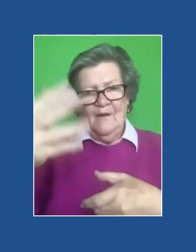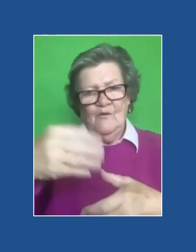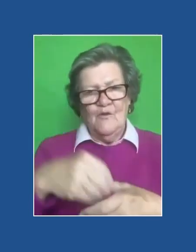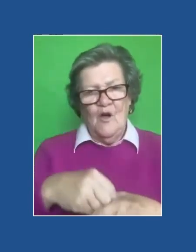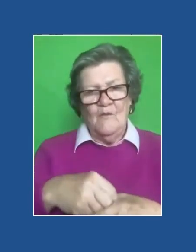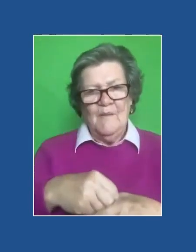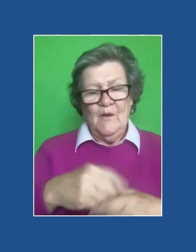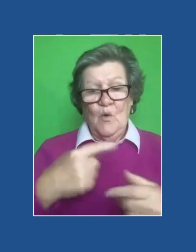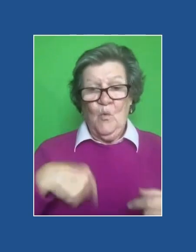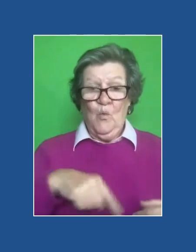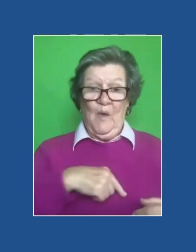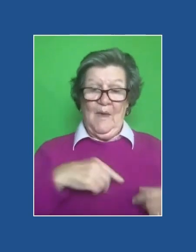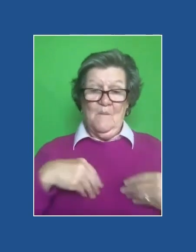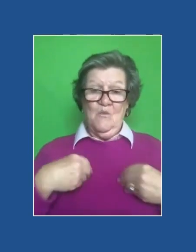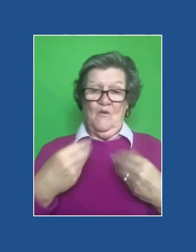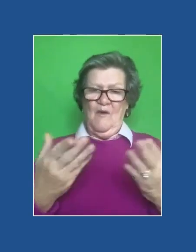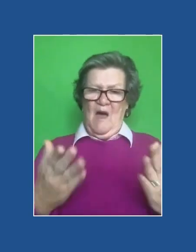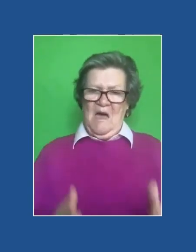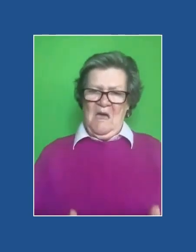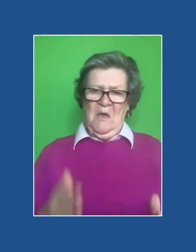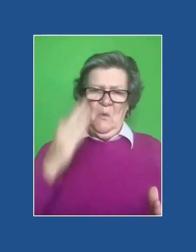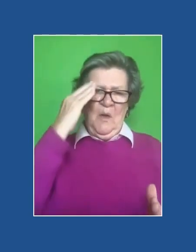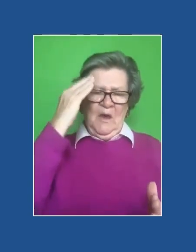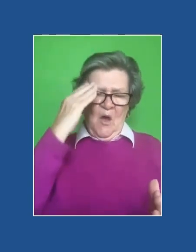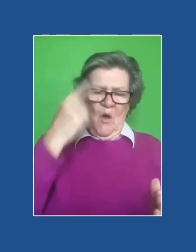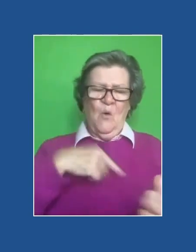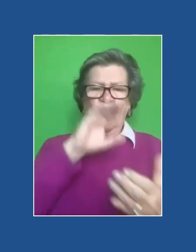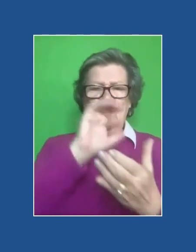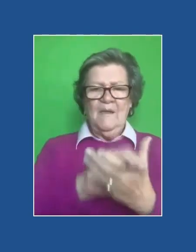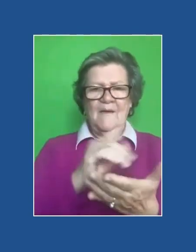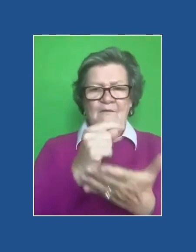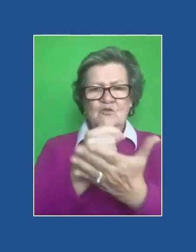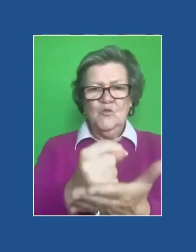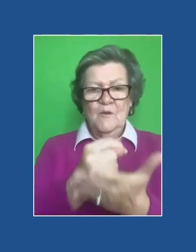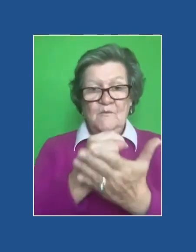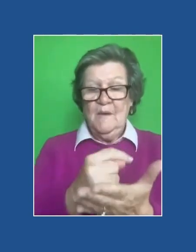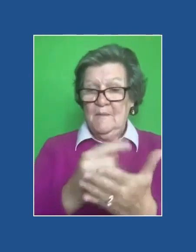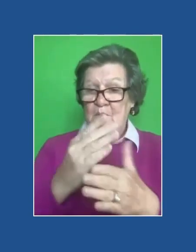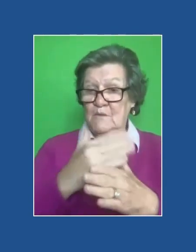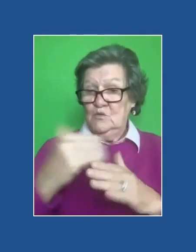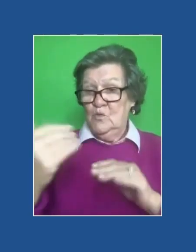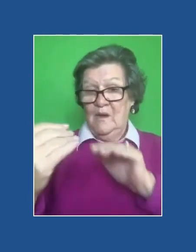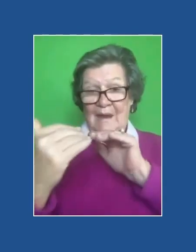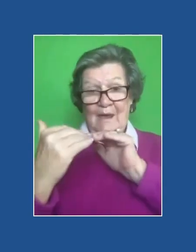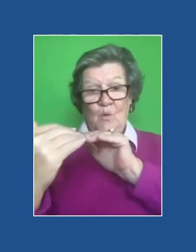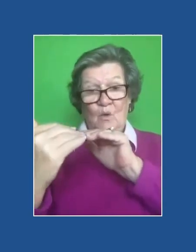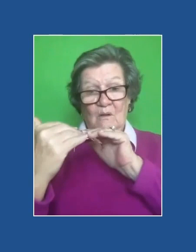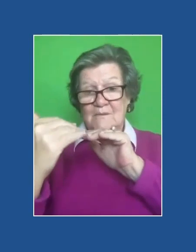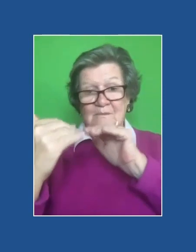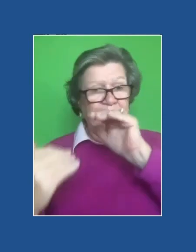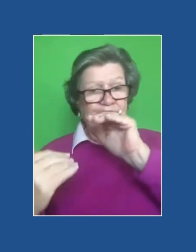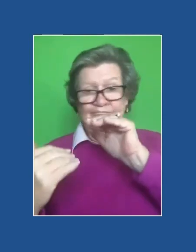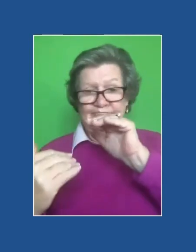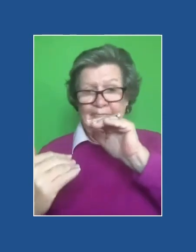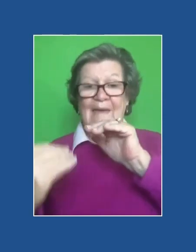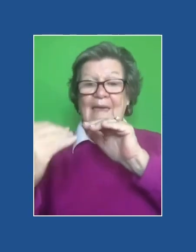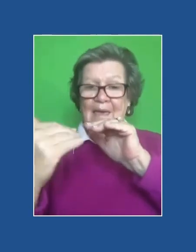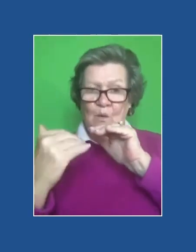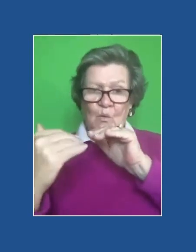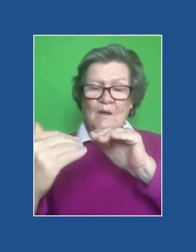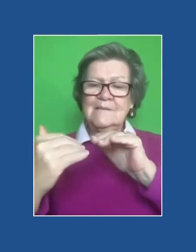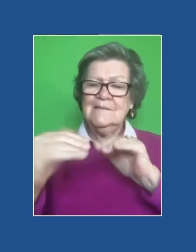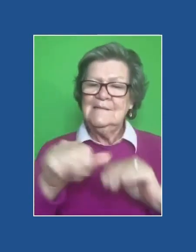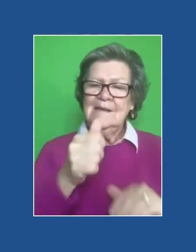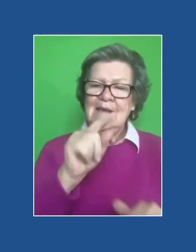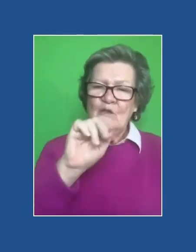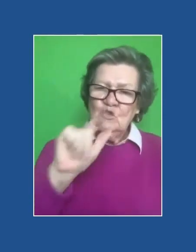providers, we know and we believe that DBT is a treatment between equals. And so this is another tool that we can use to really